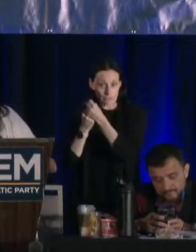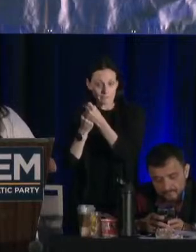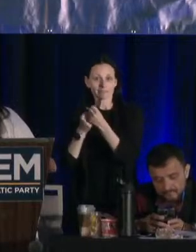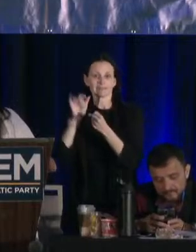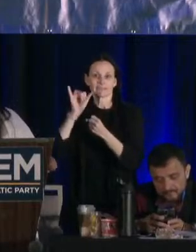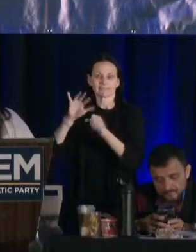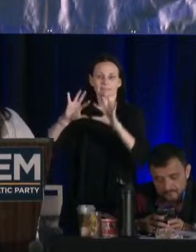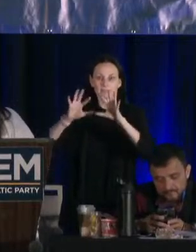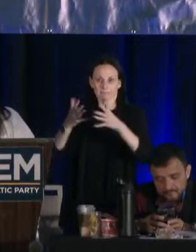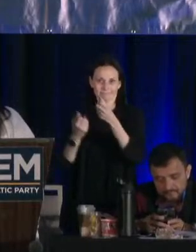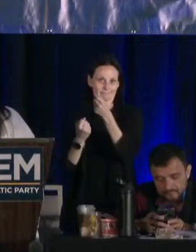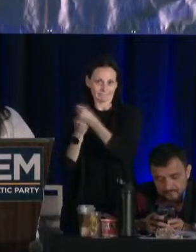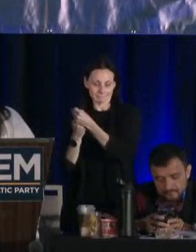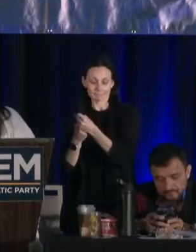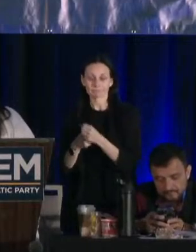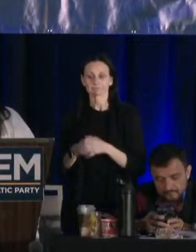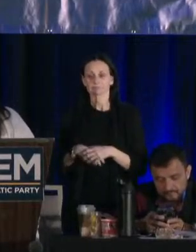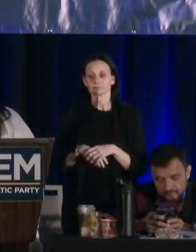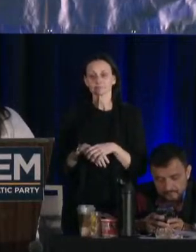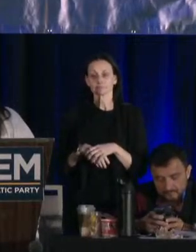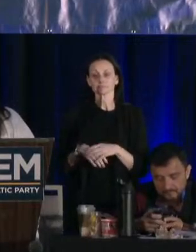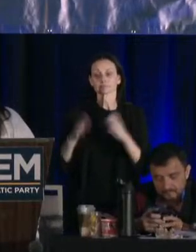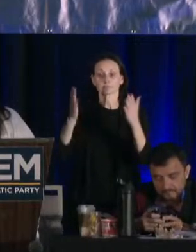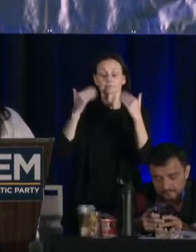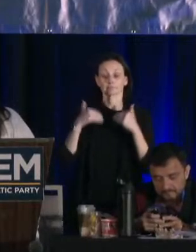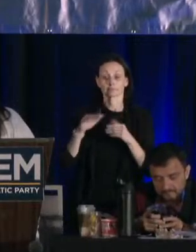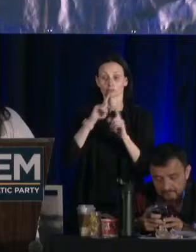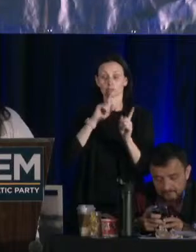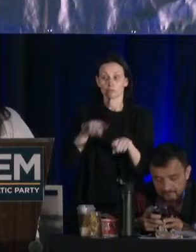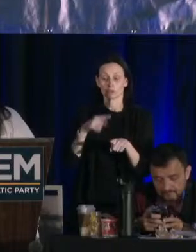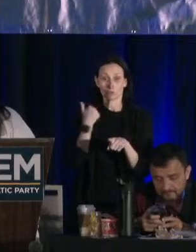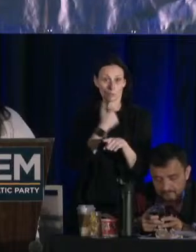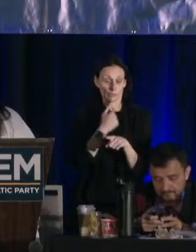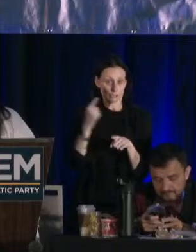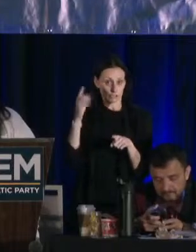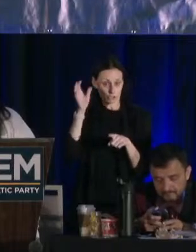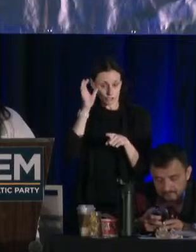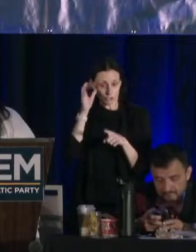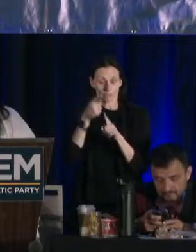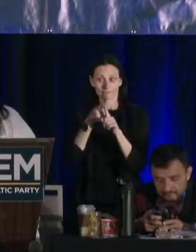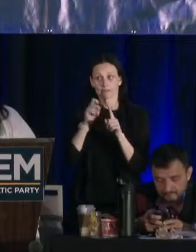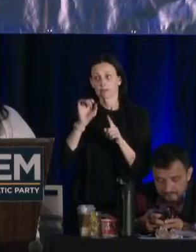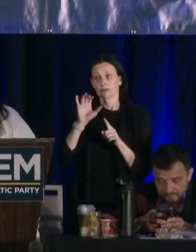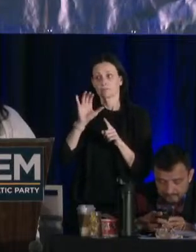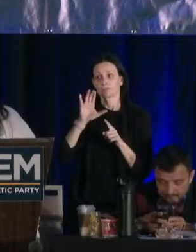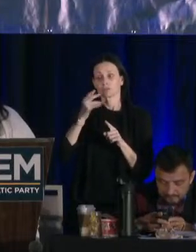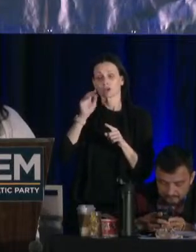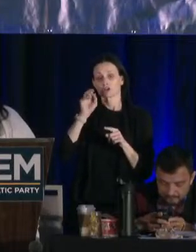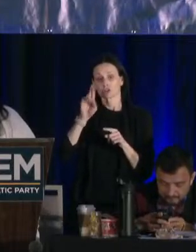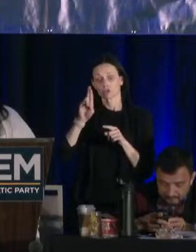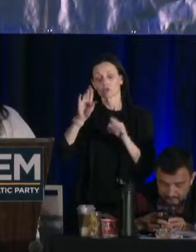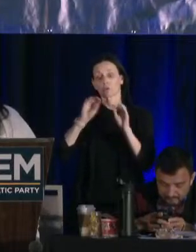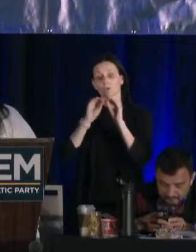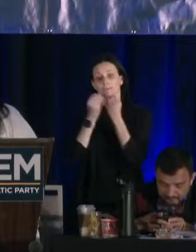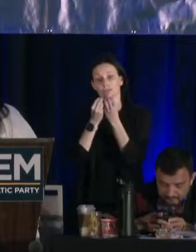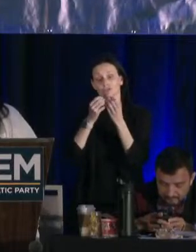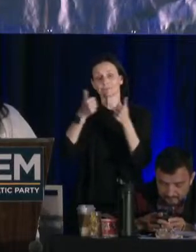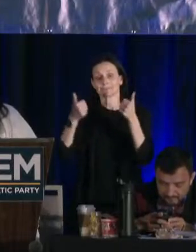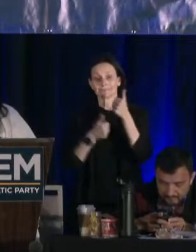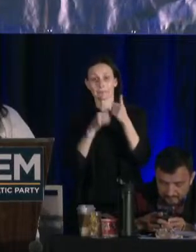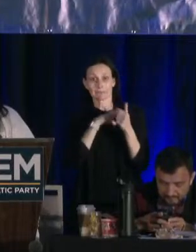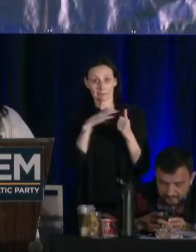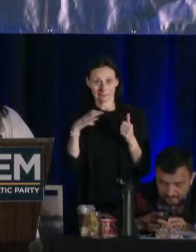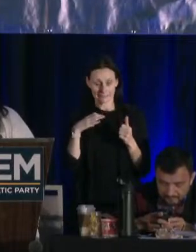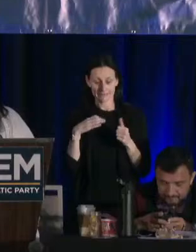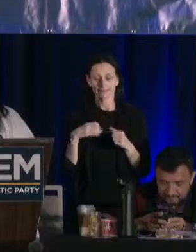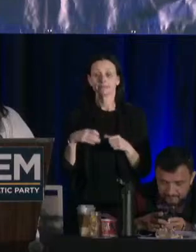the party's endorsement. The next report we heard was from the Chartered Organizations Subcommittee,